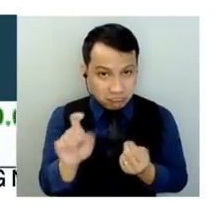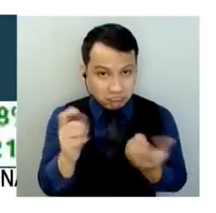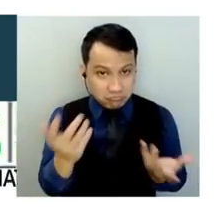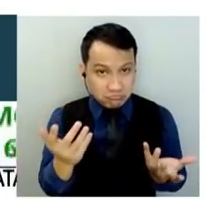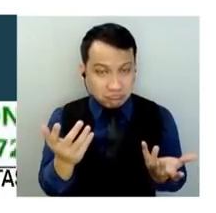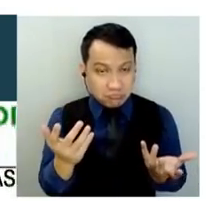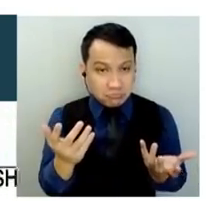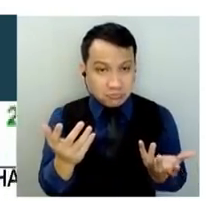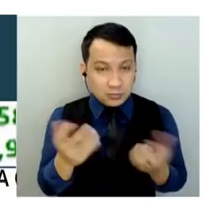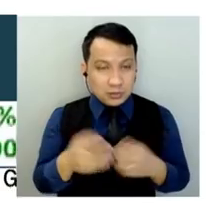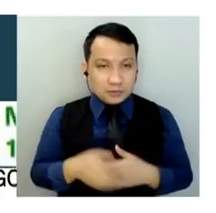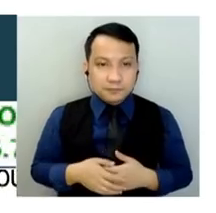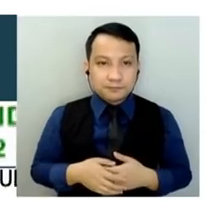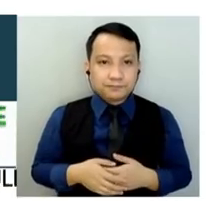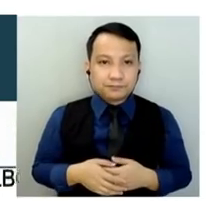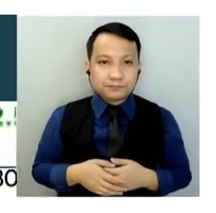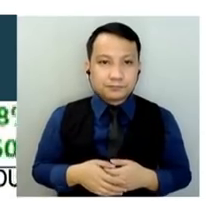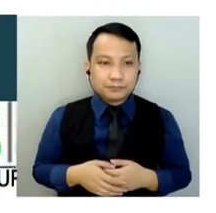Do you have a figure there?